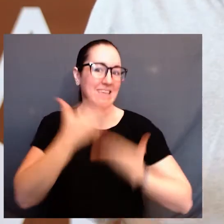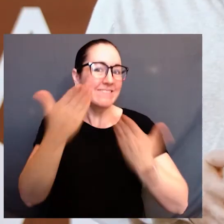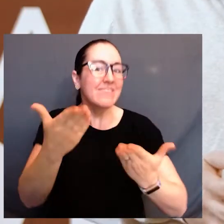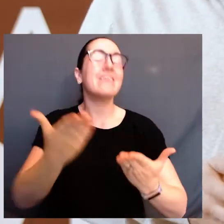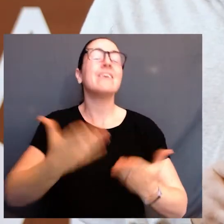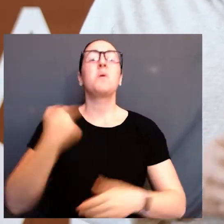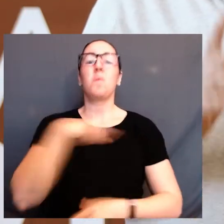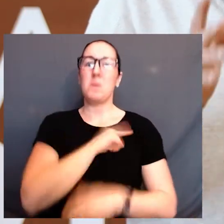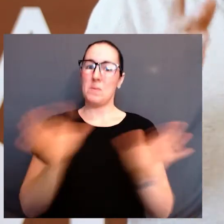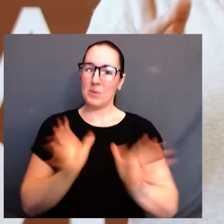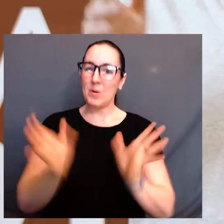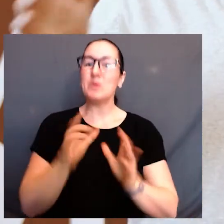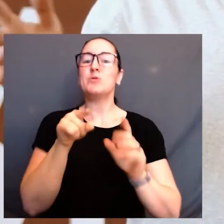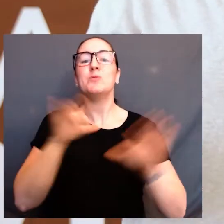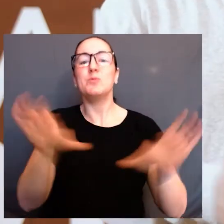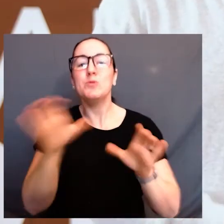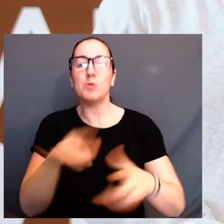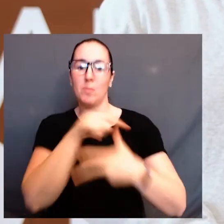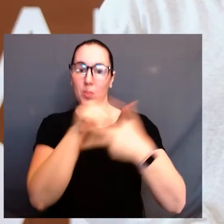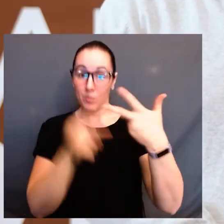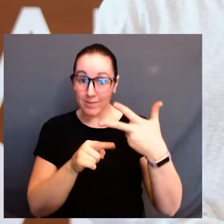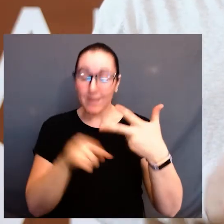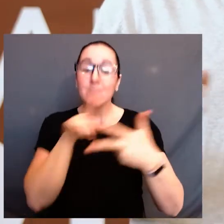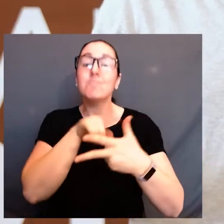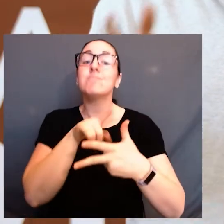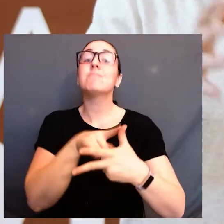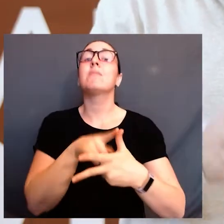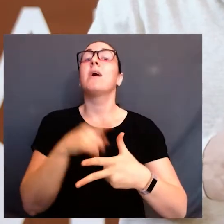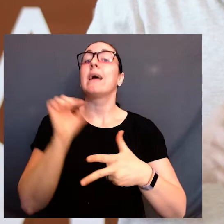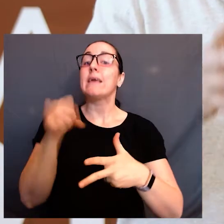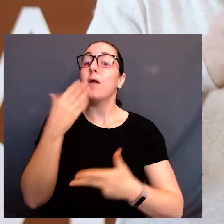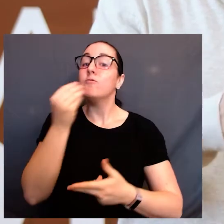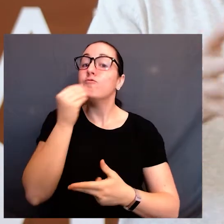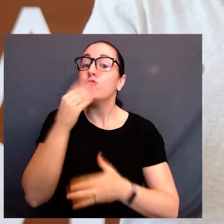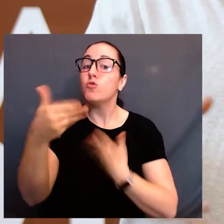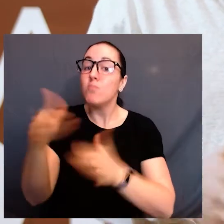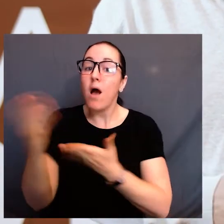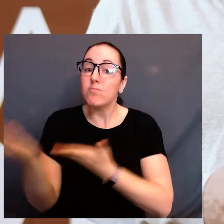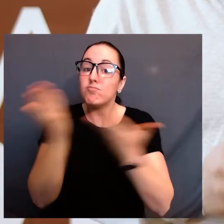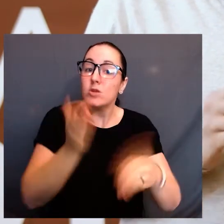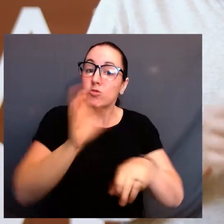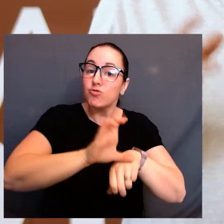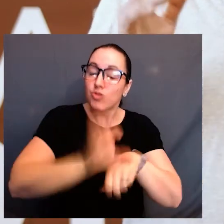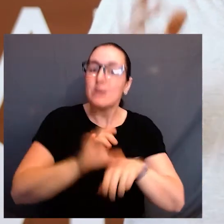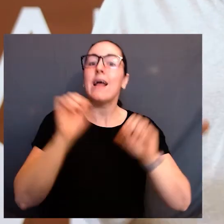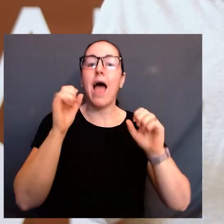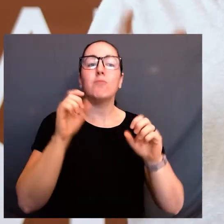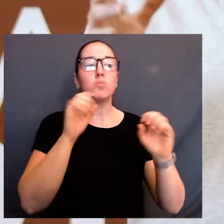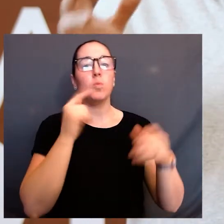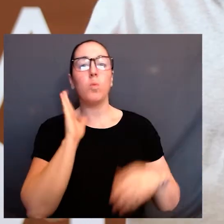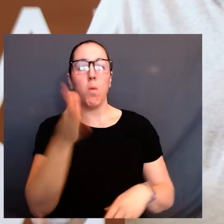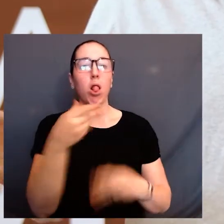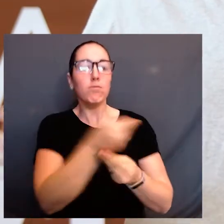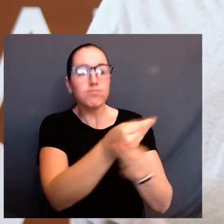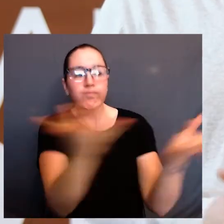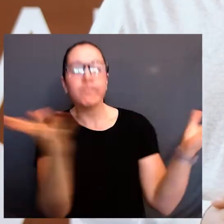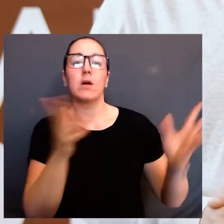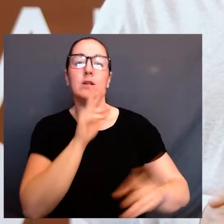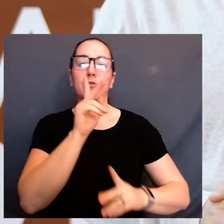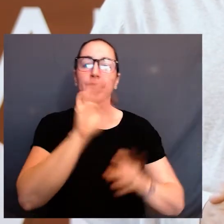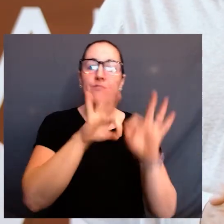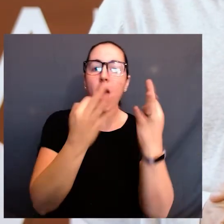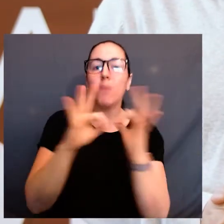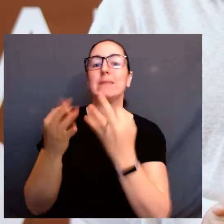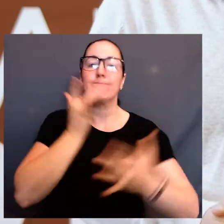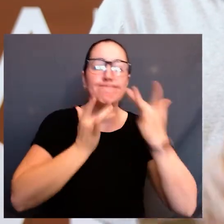are encouraging you to do one of three things this time. You can bring a food box to church and we will get it to a family in need. The list